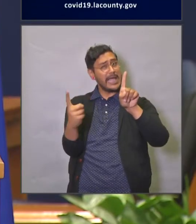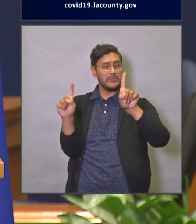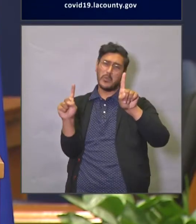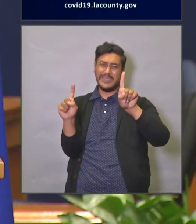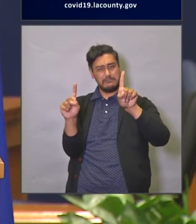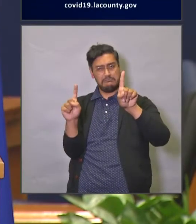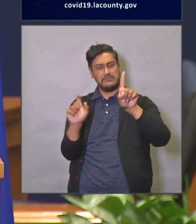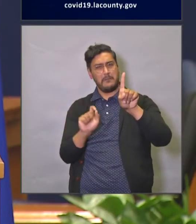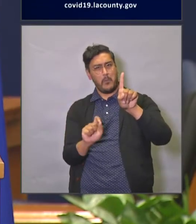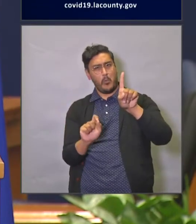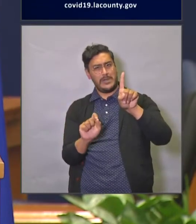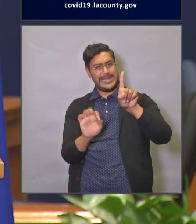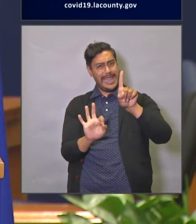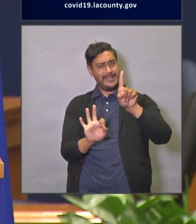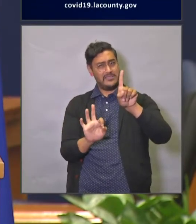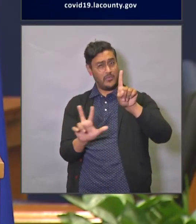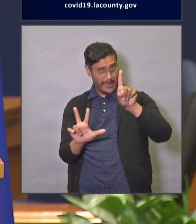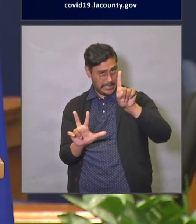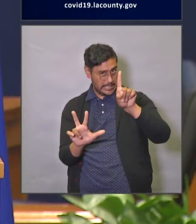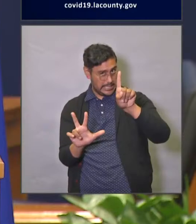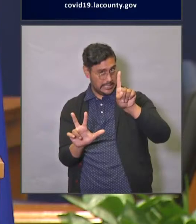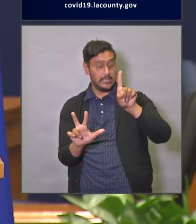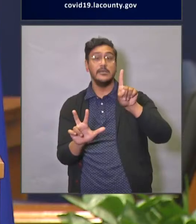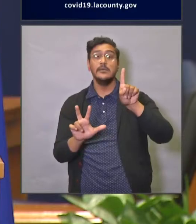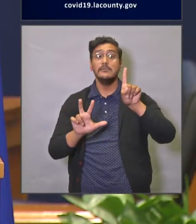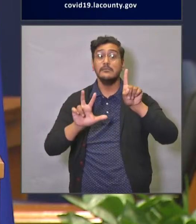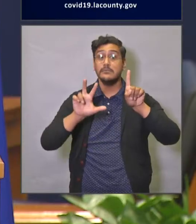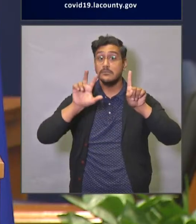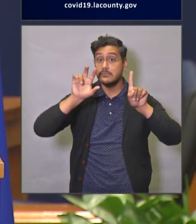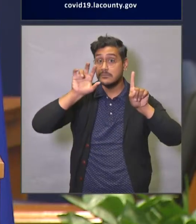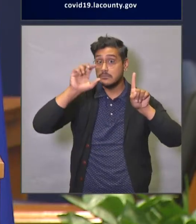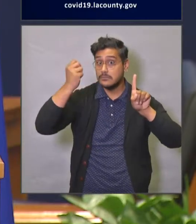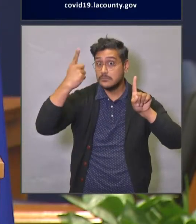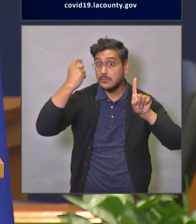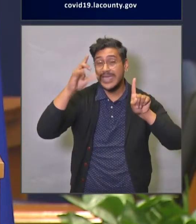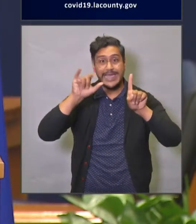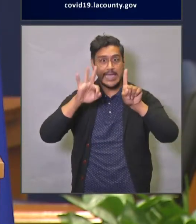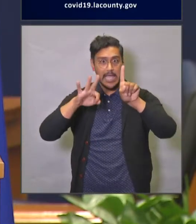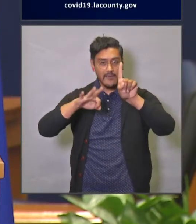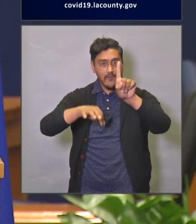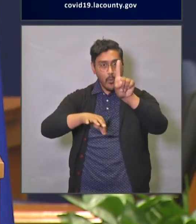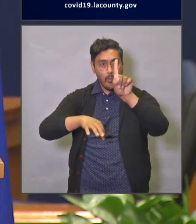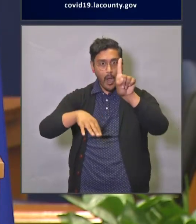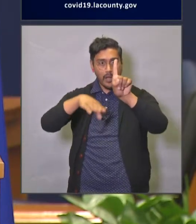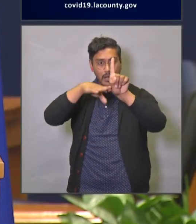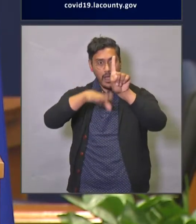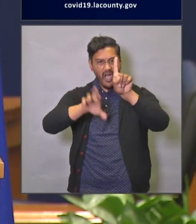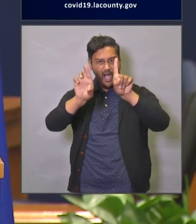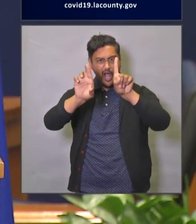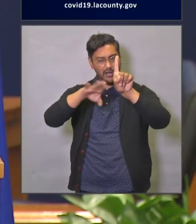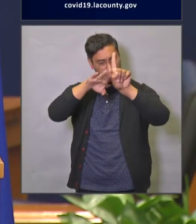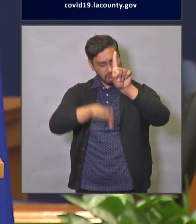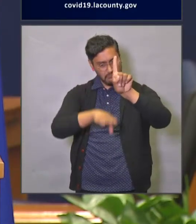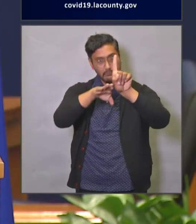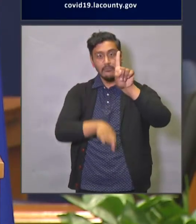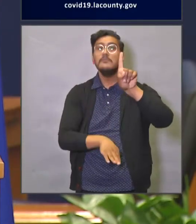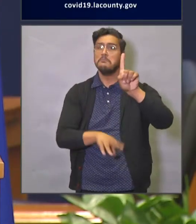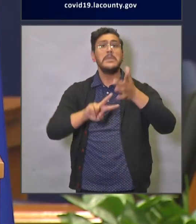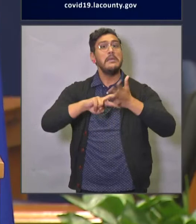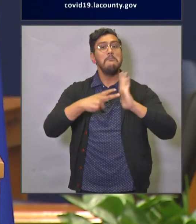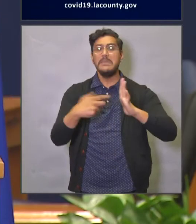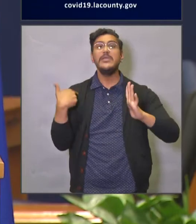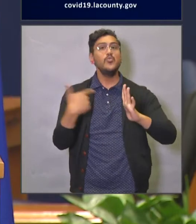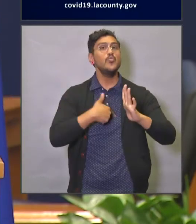at 0.93. If the transmission rate remains under 1, then remember that new cases will decline